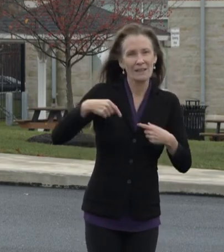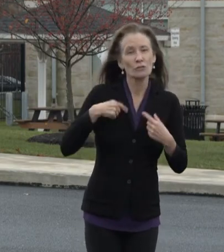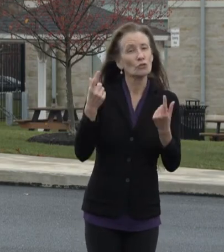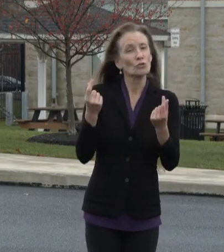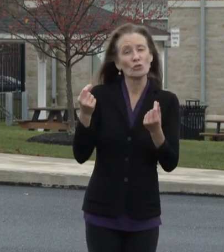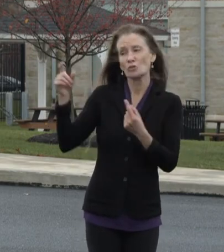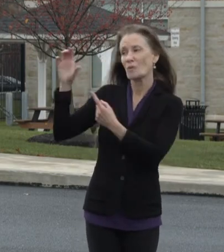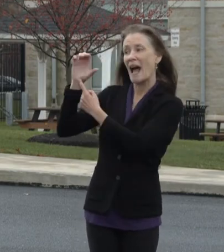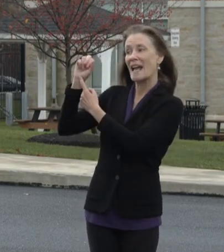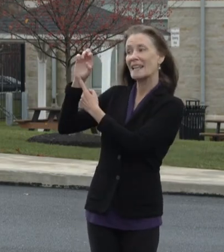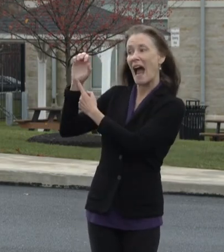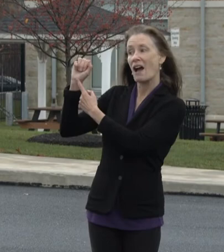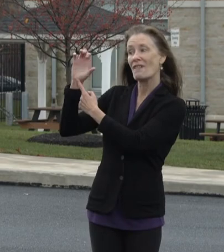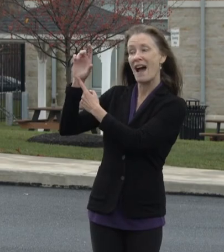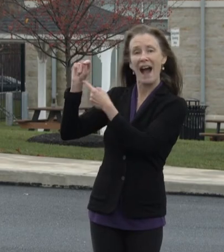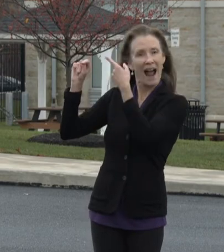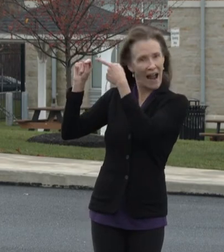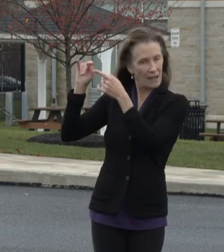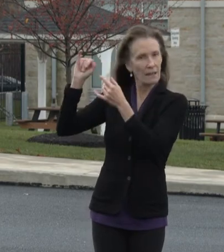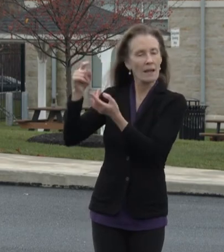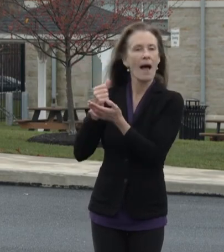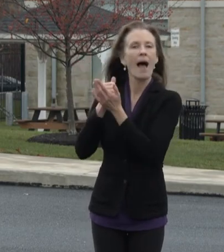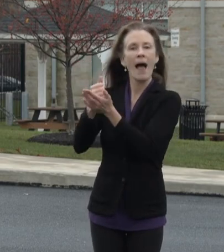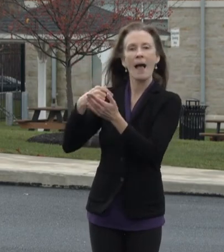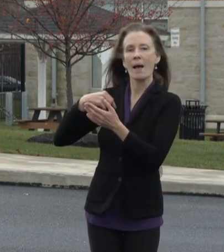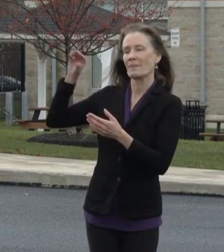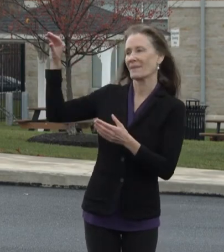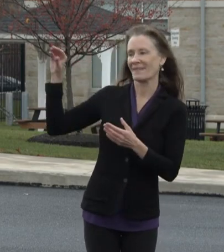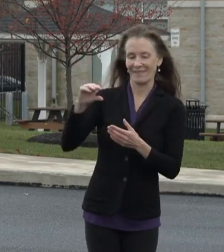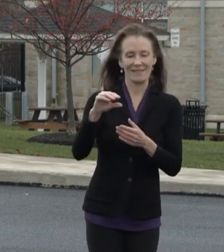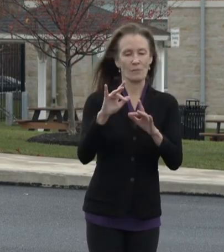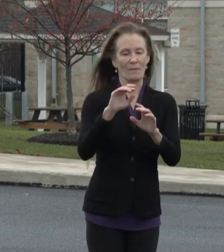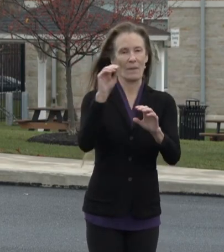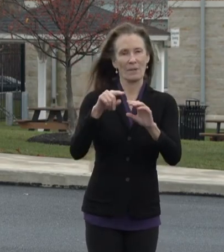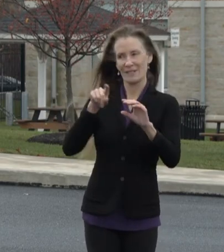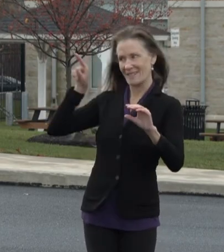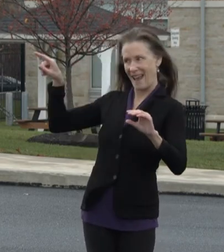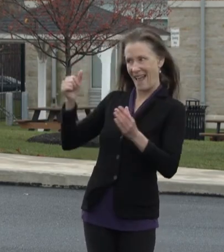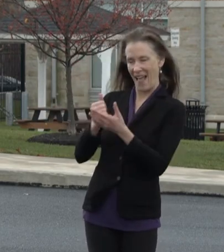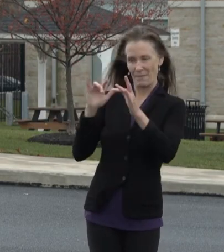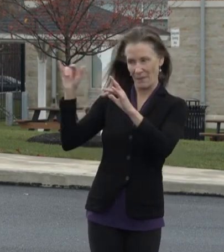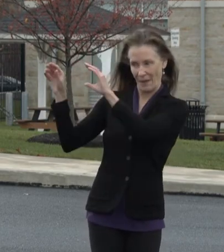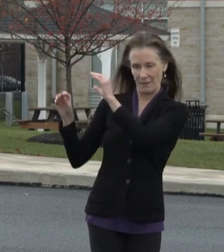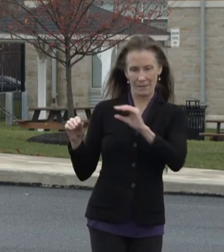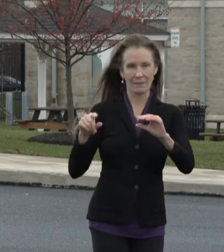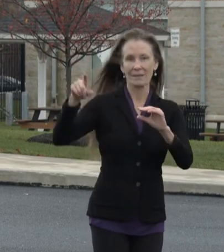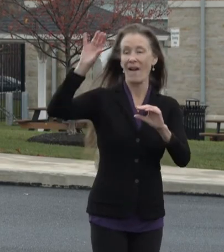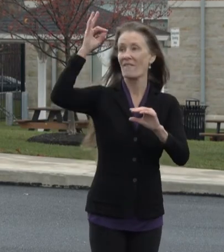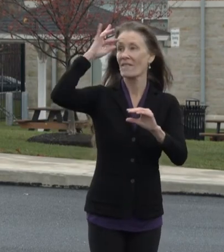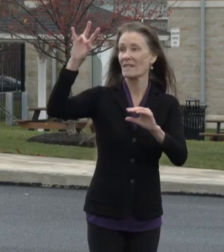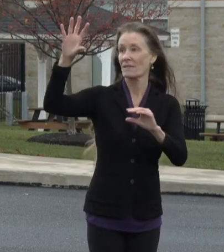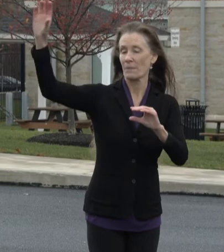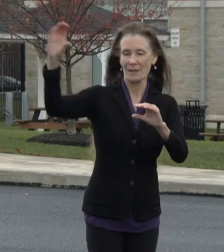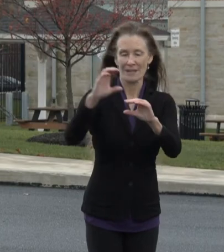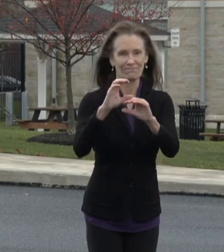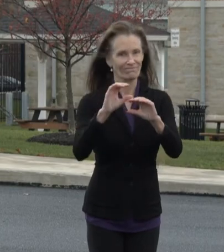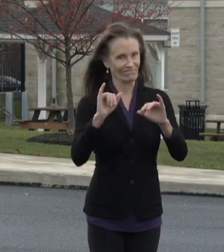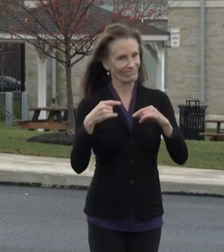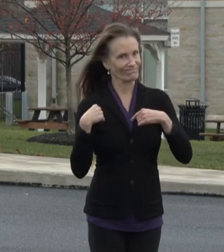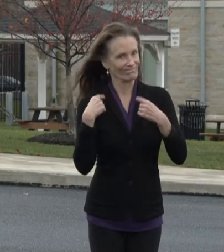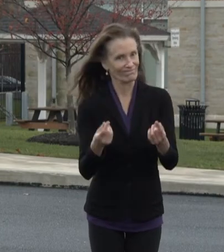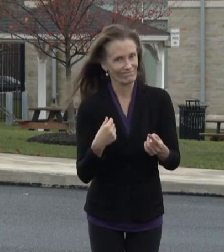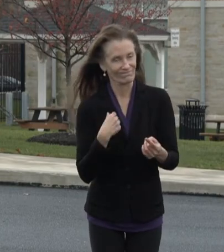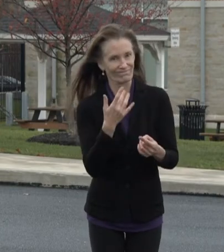able to provide that cost share. So the challenge is that's 25% of the CARES Act funding that doesn't